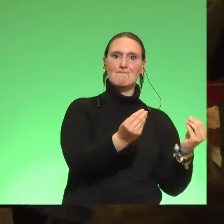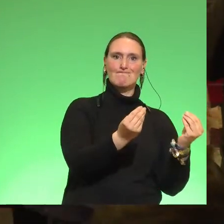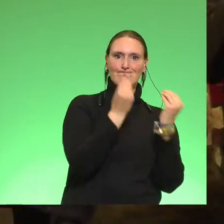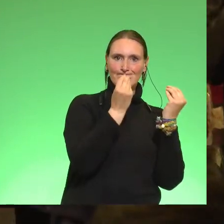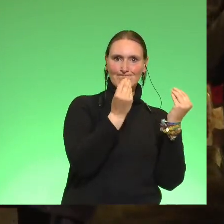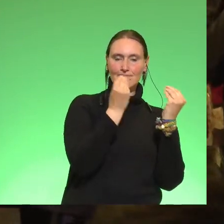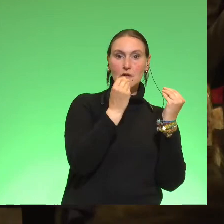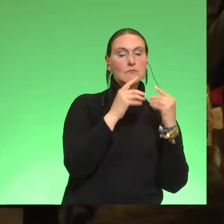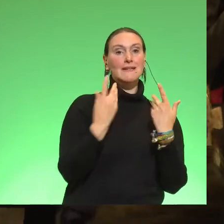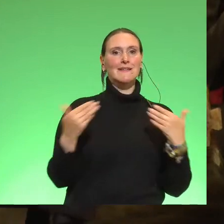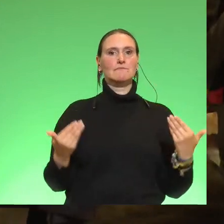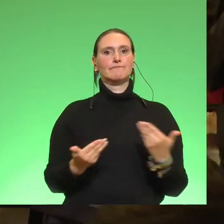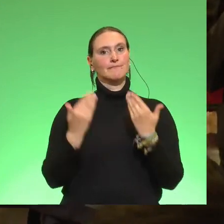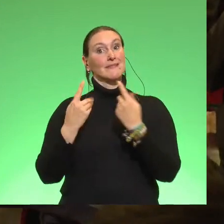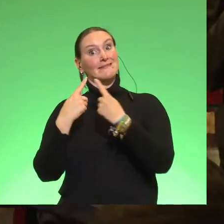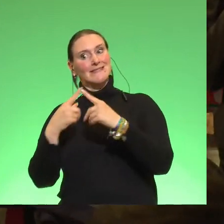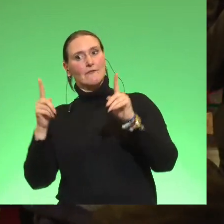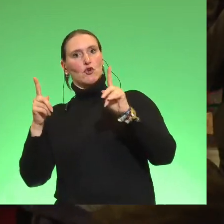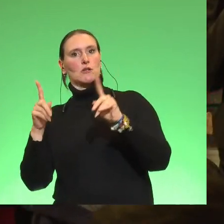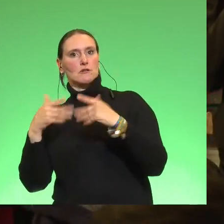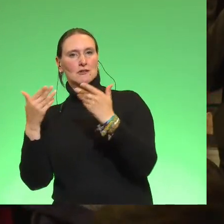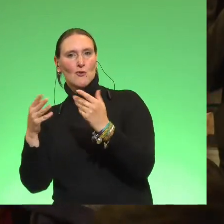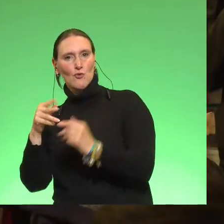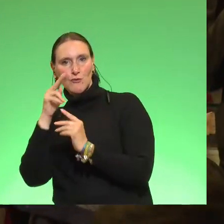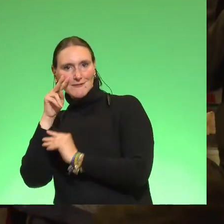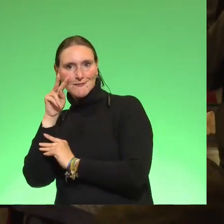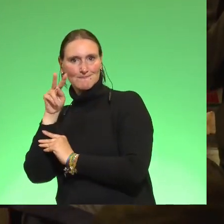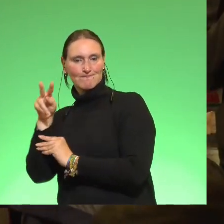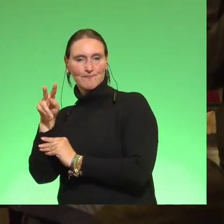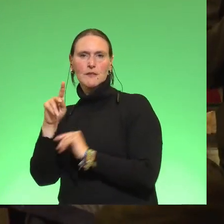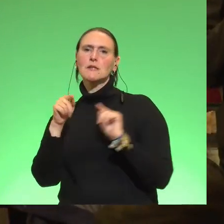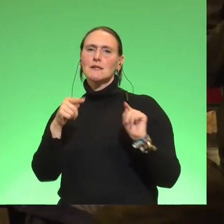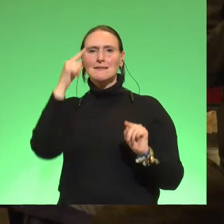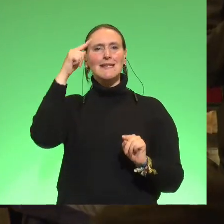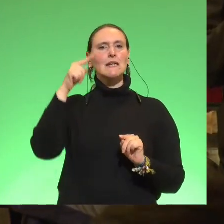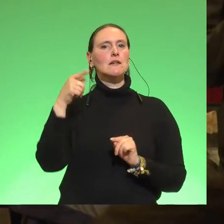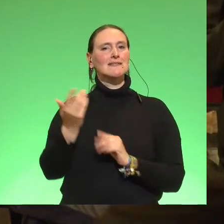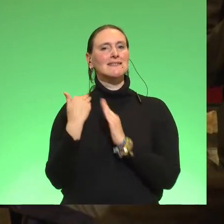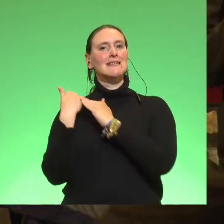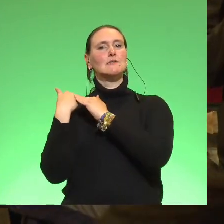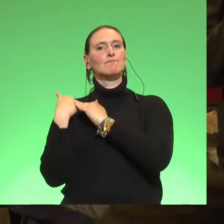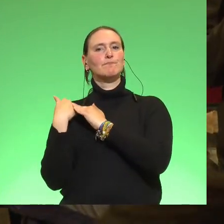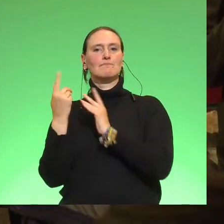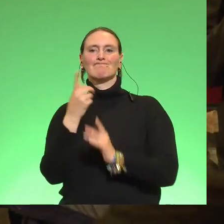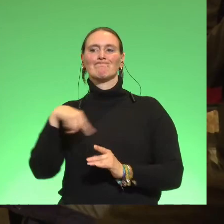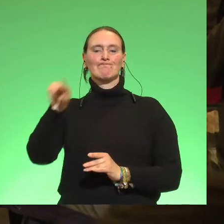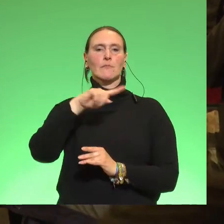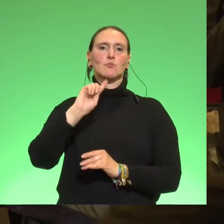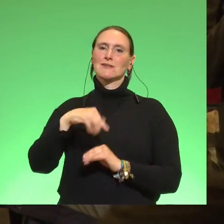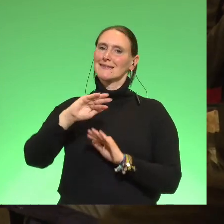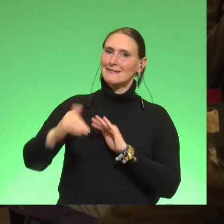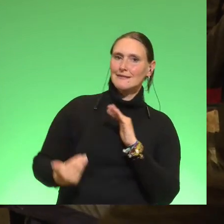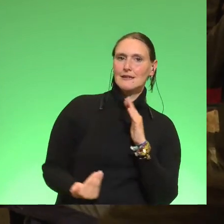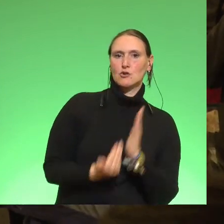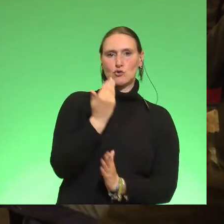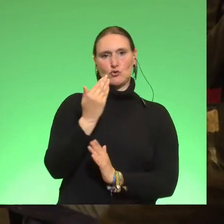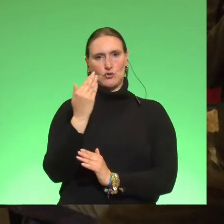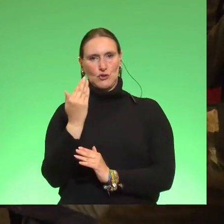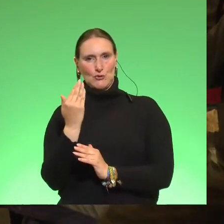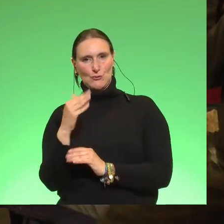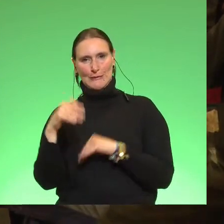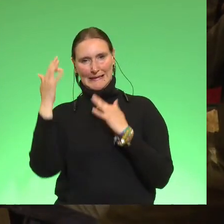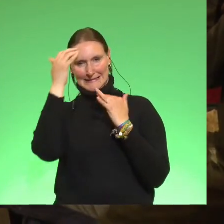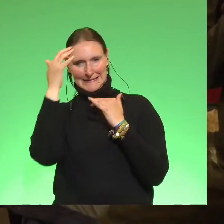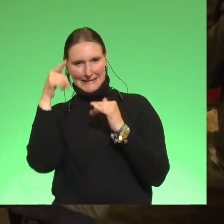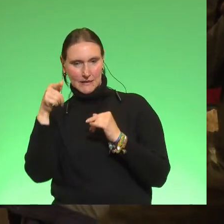can expand on how we have to rethink responsibility a little bit more. It made me think of Donna